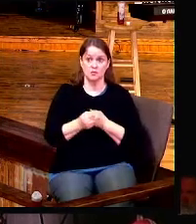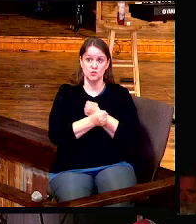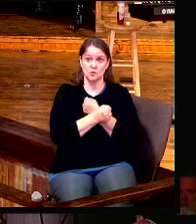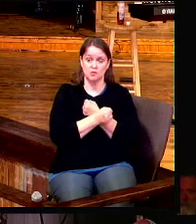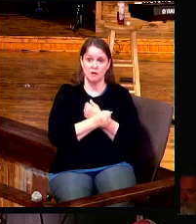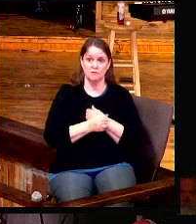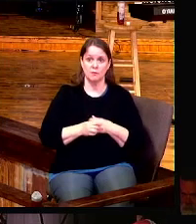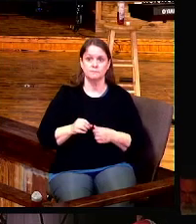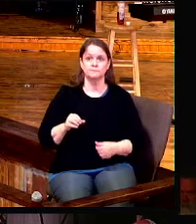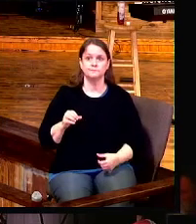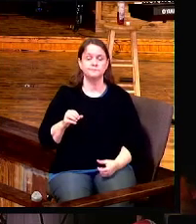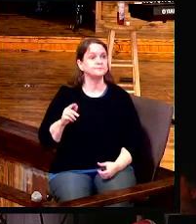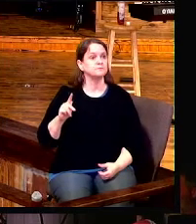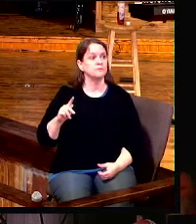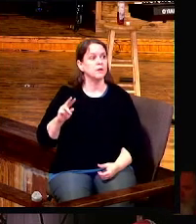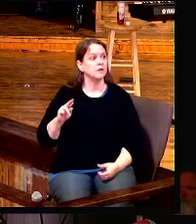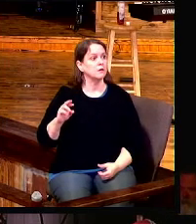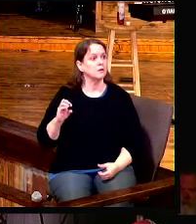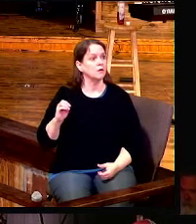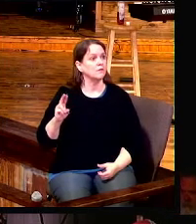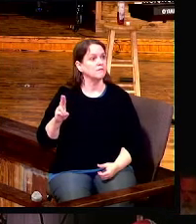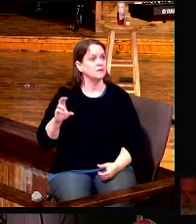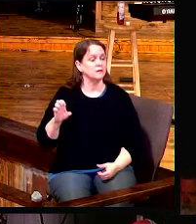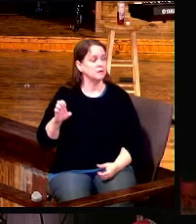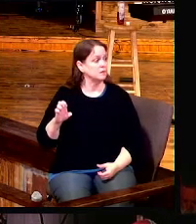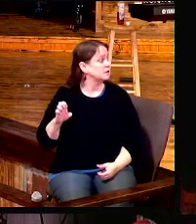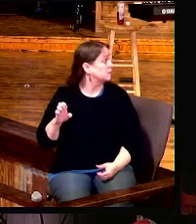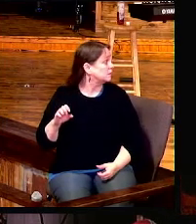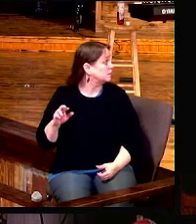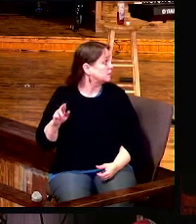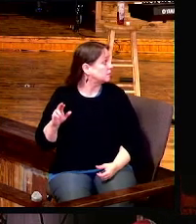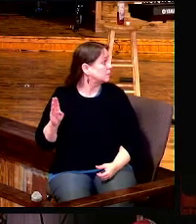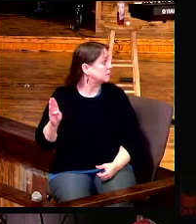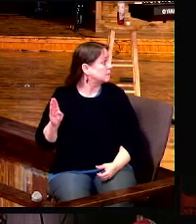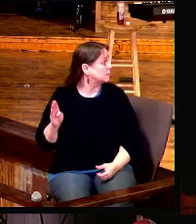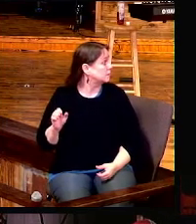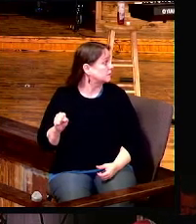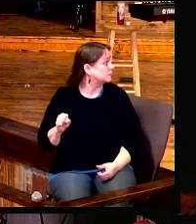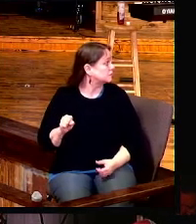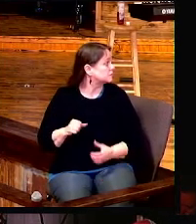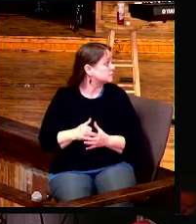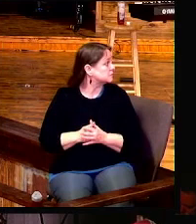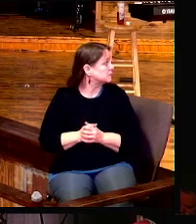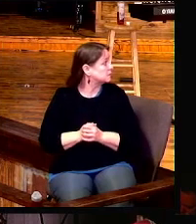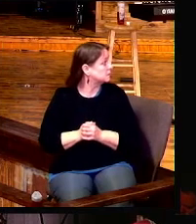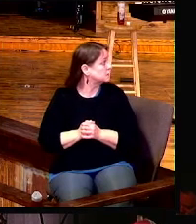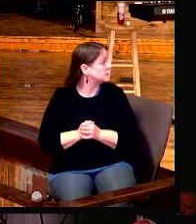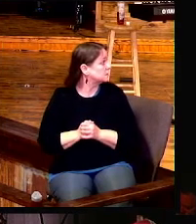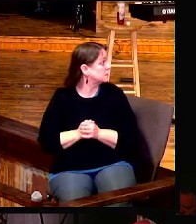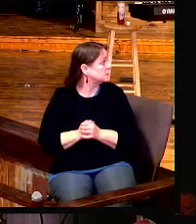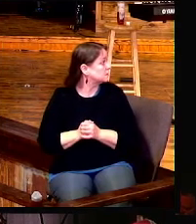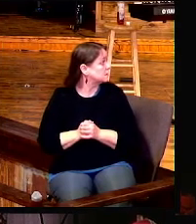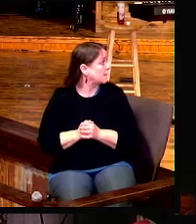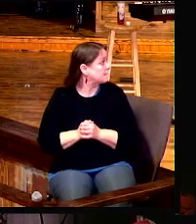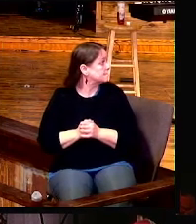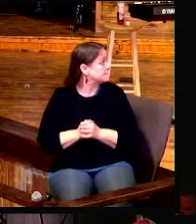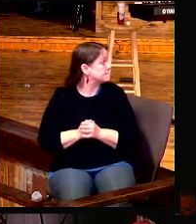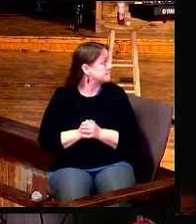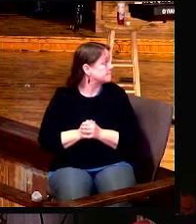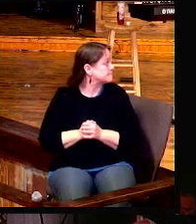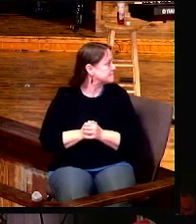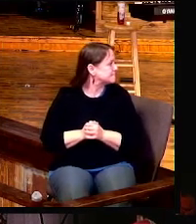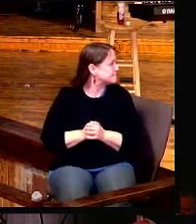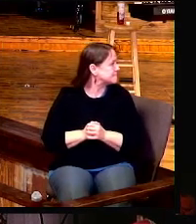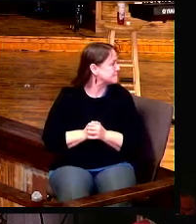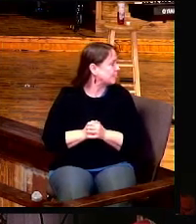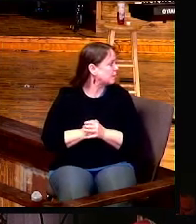Proverbs 18:21. We've all heard this, the proverb before. We've read it. Most of you probably could have started quoting it when I started